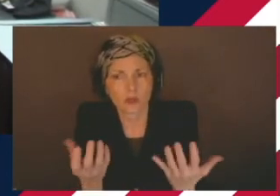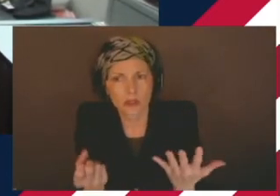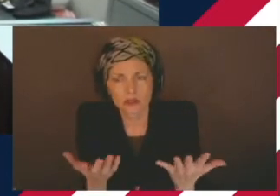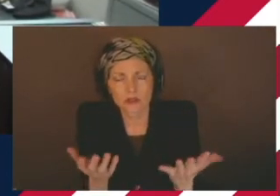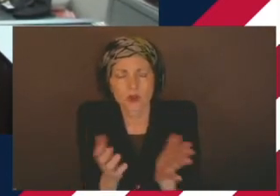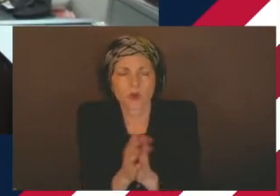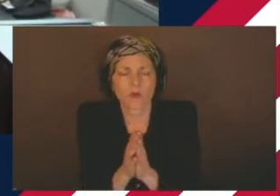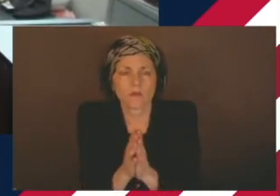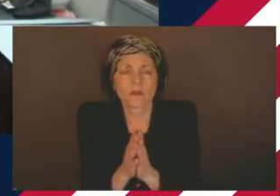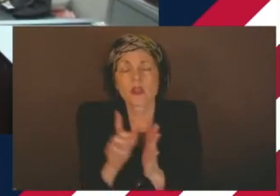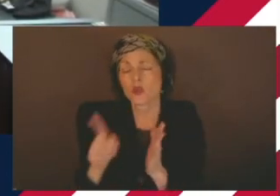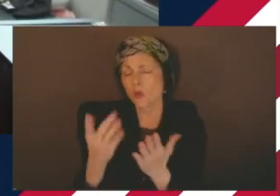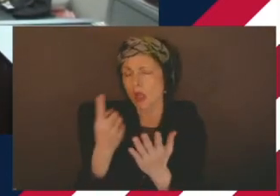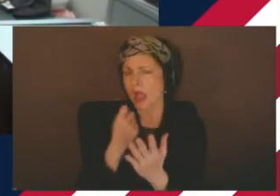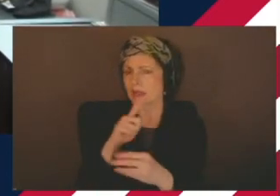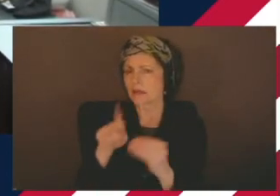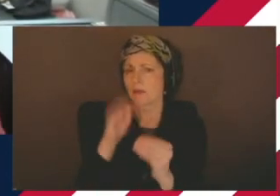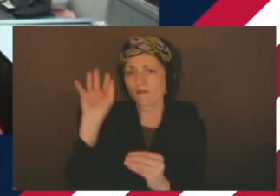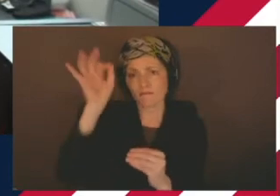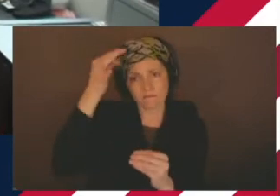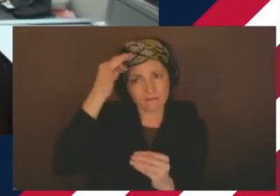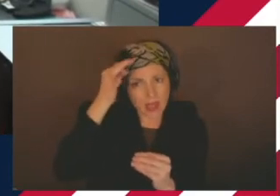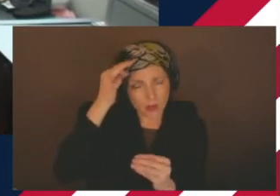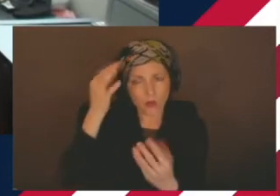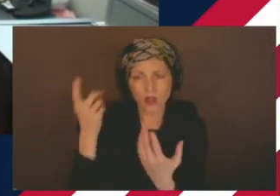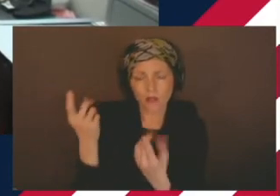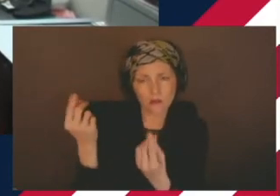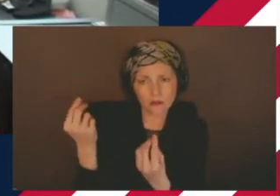suggest and hope is we have